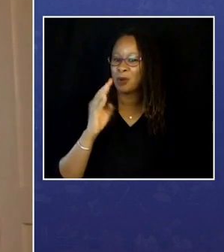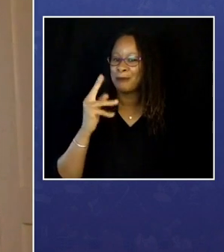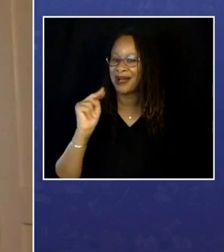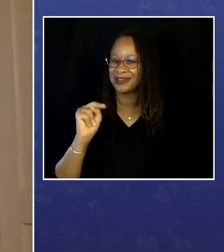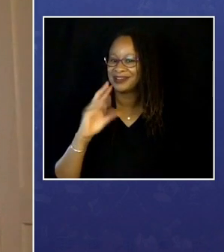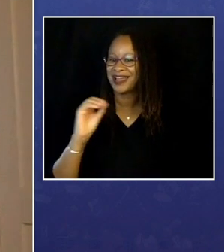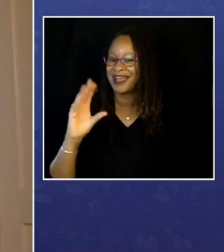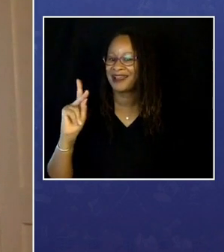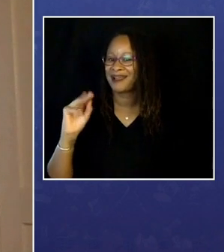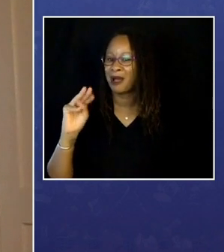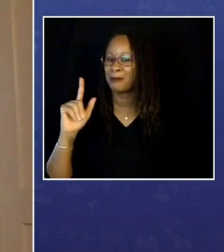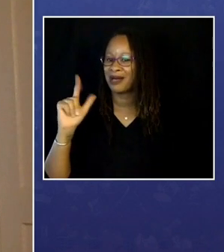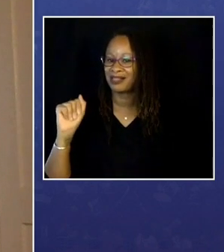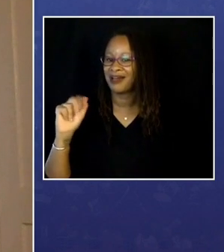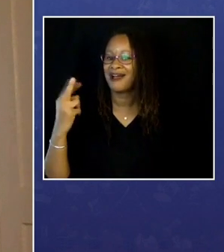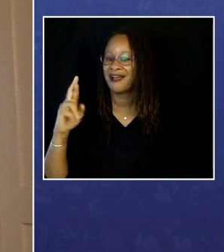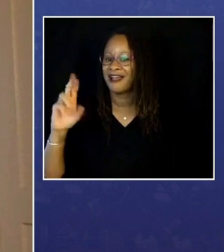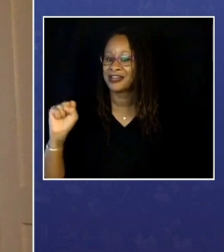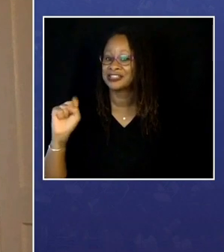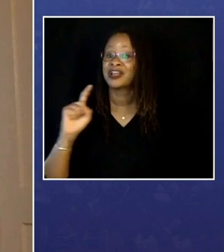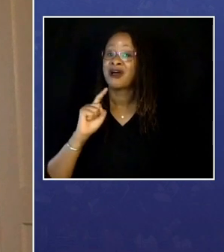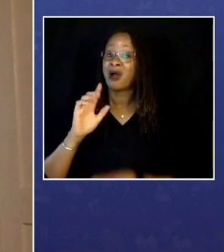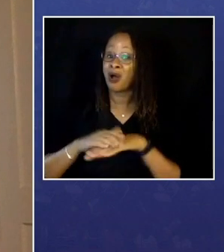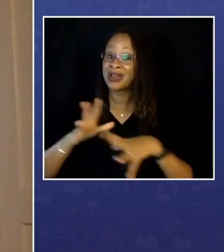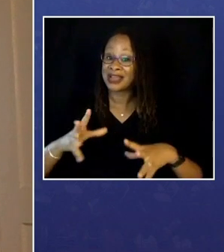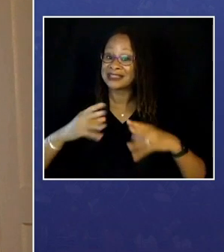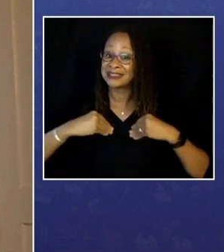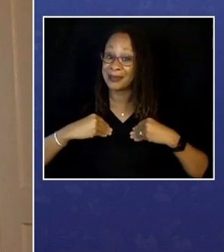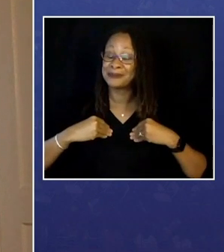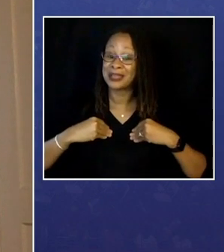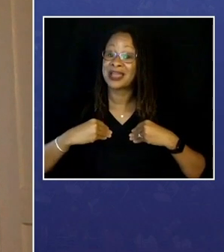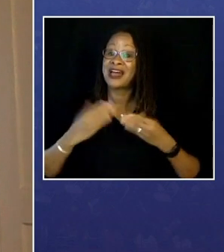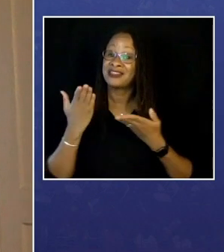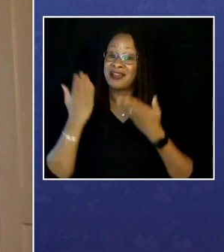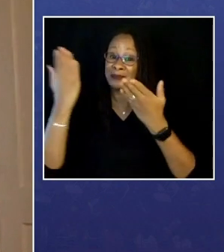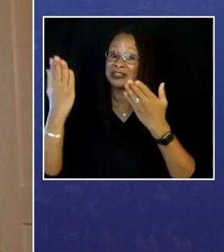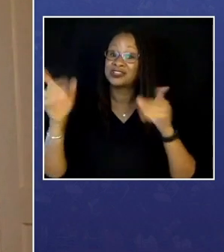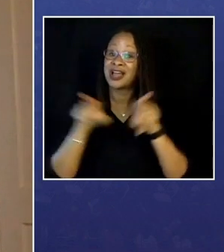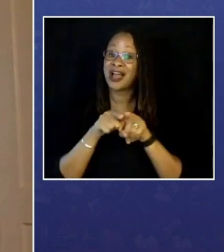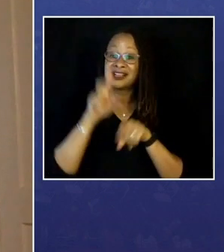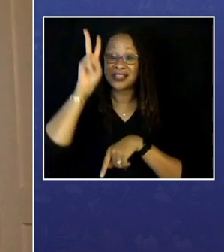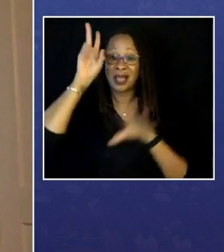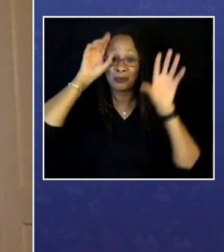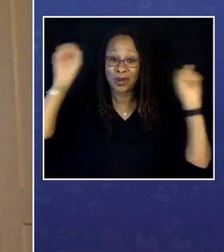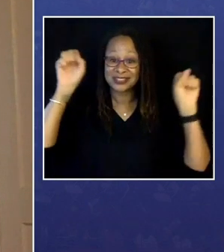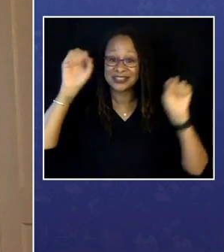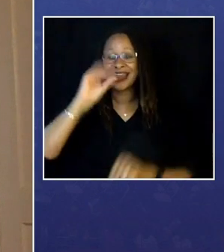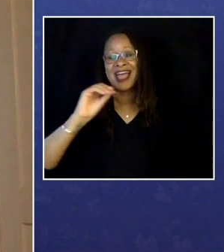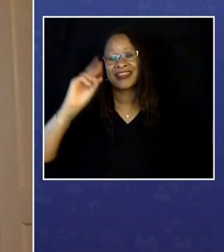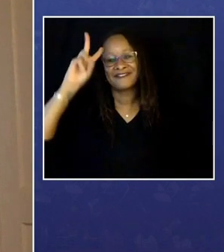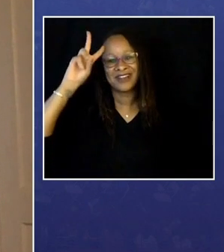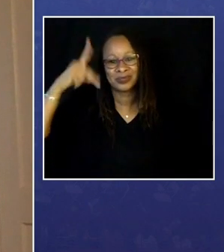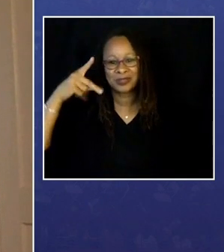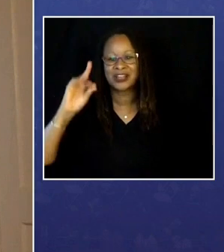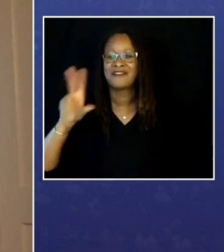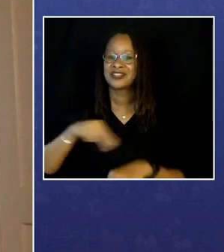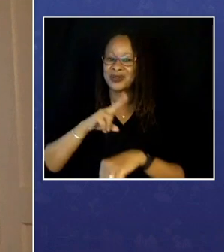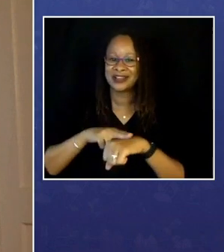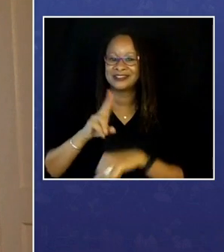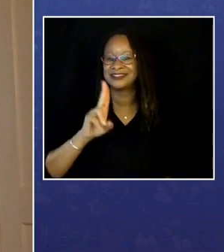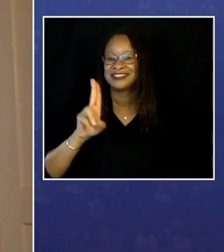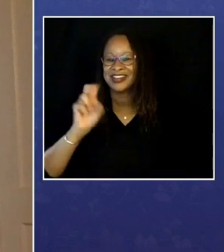Kamala Harris, on accepting our party's nomination to be president and vice president of the United States.